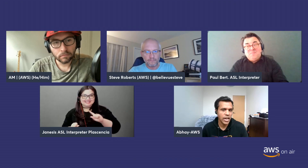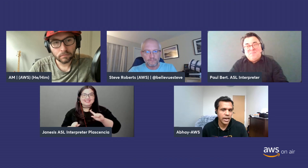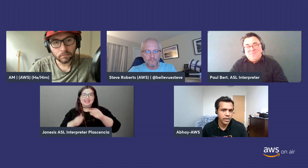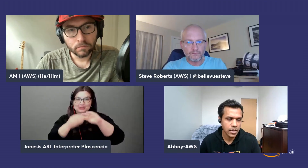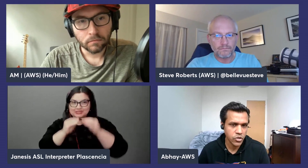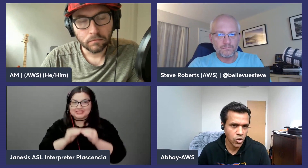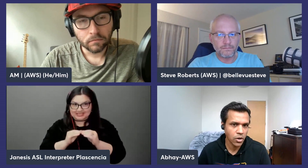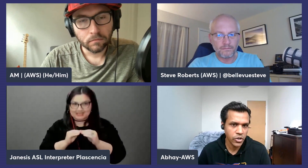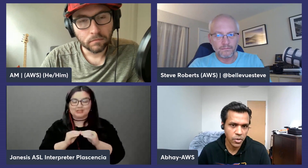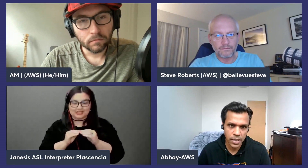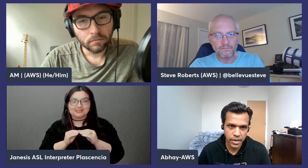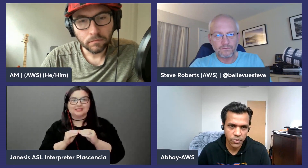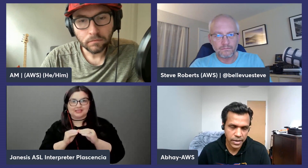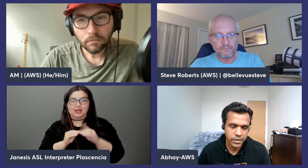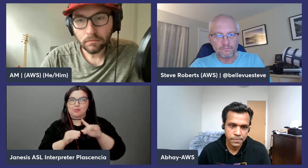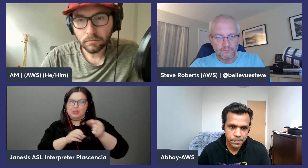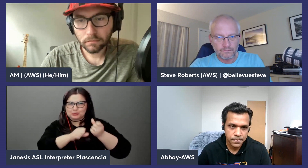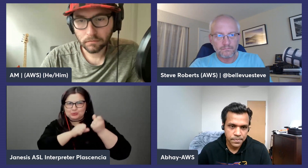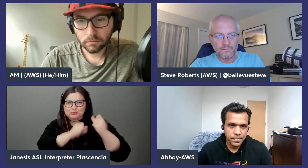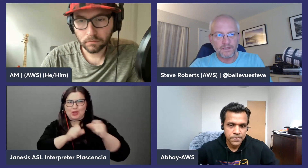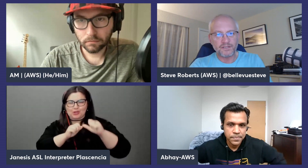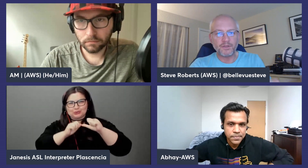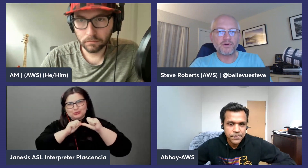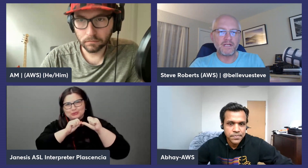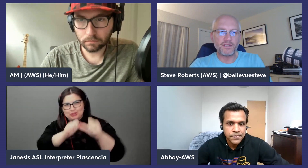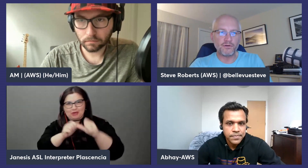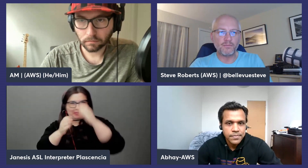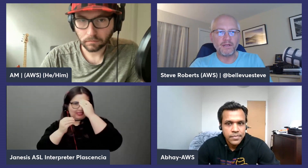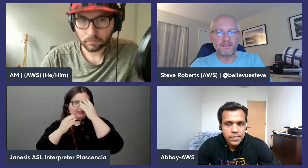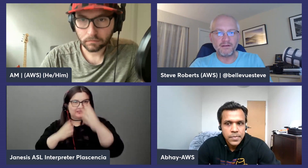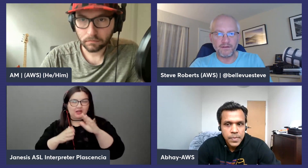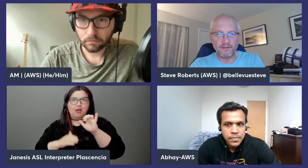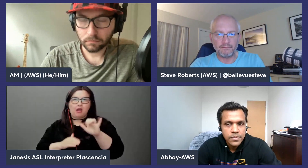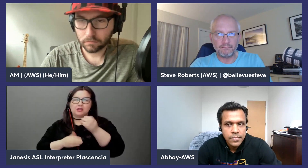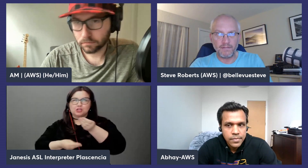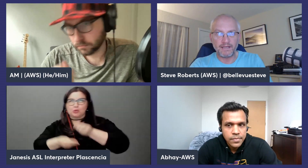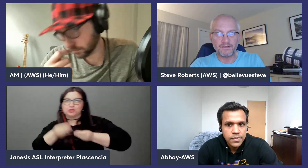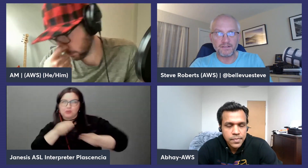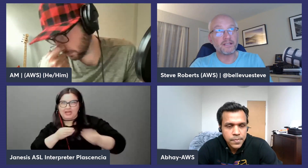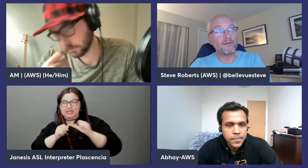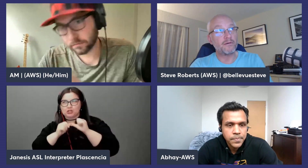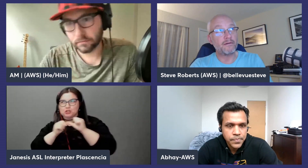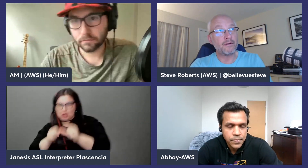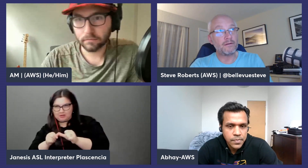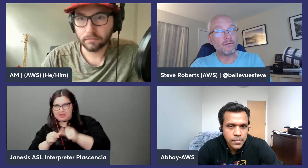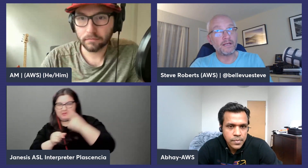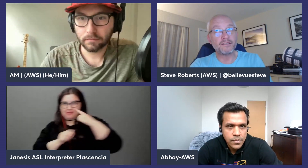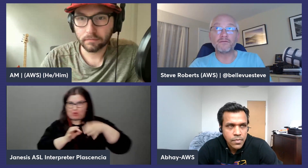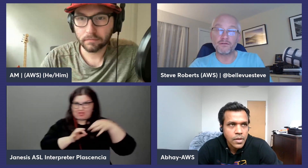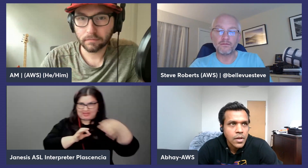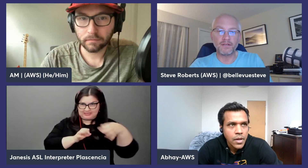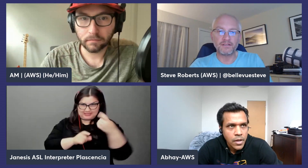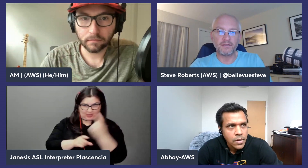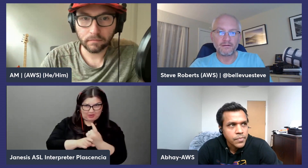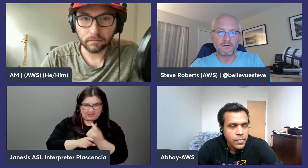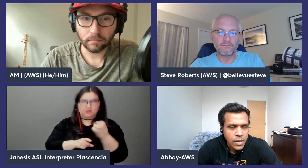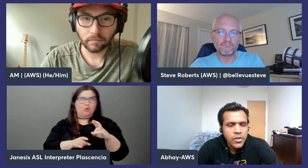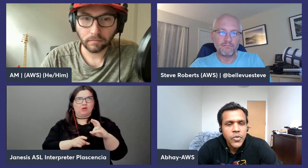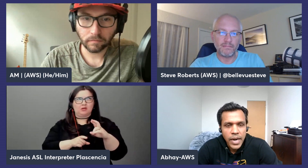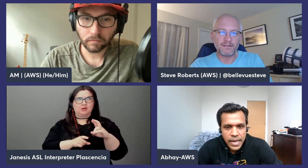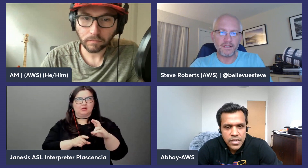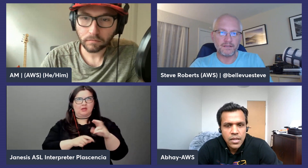but you get a strong durability of data okay so we're trading durability for latency is that the right way around or latency for durability